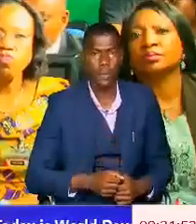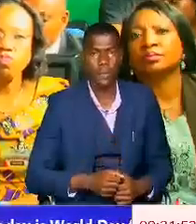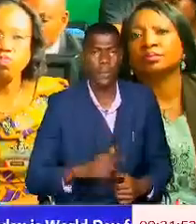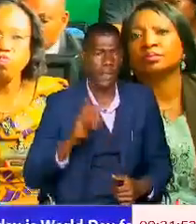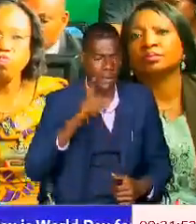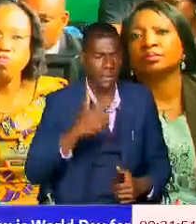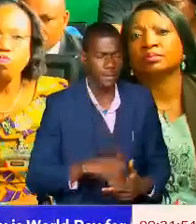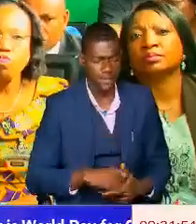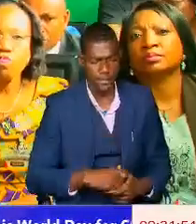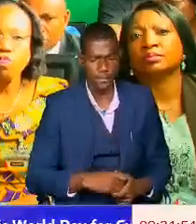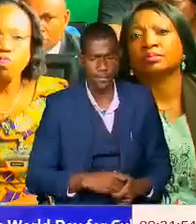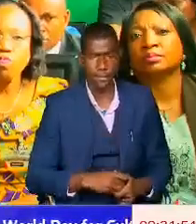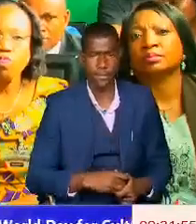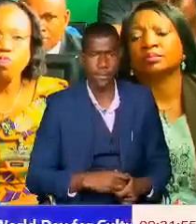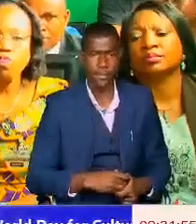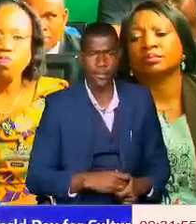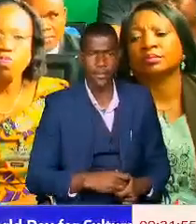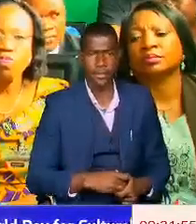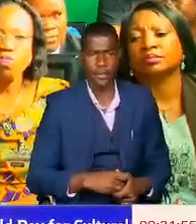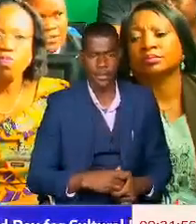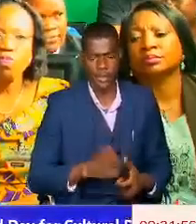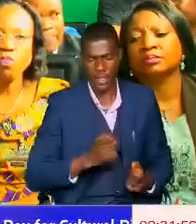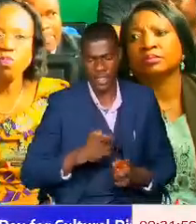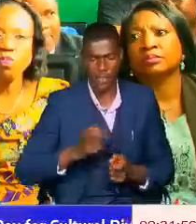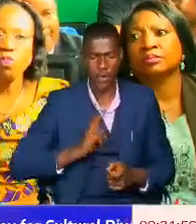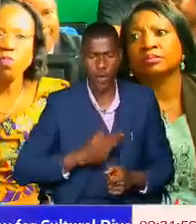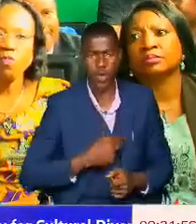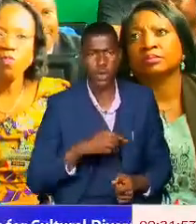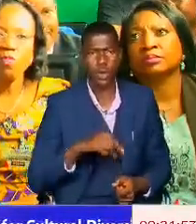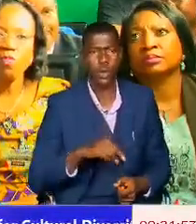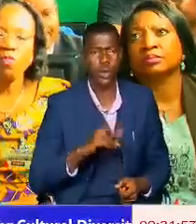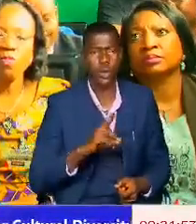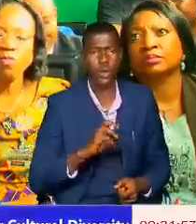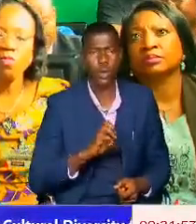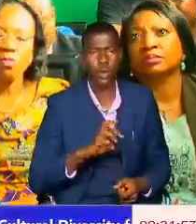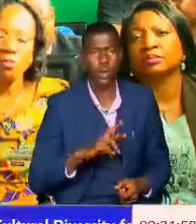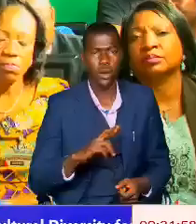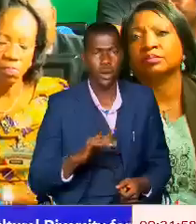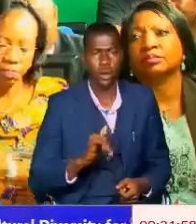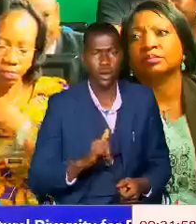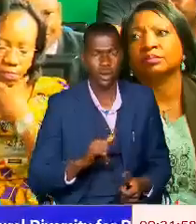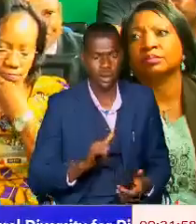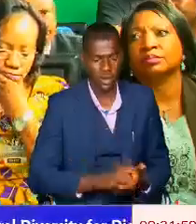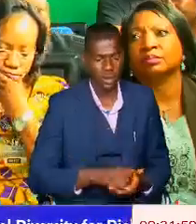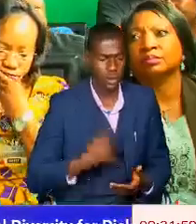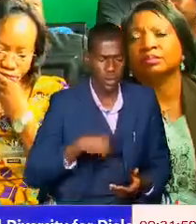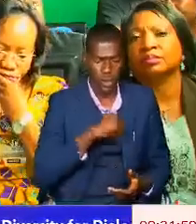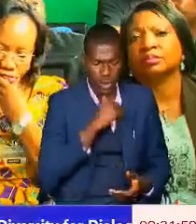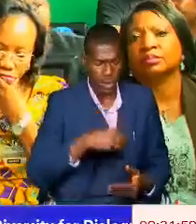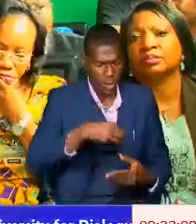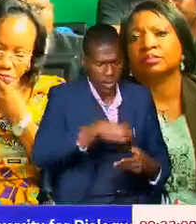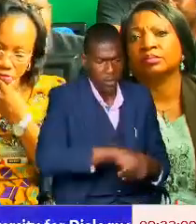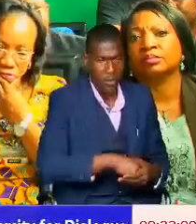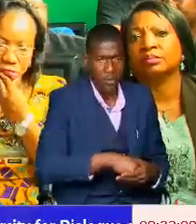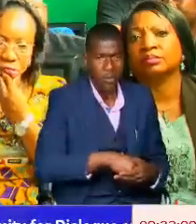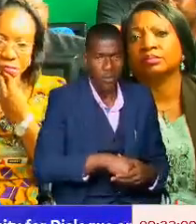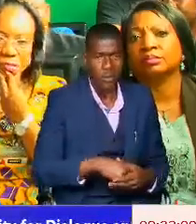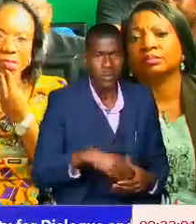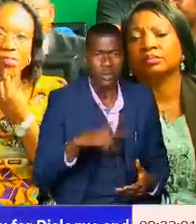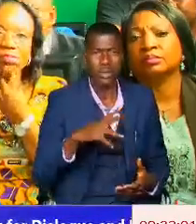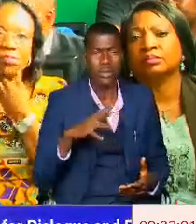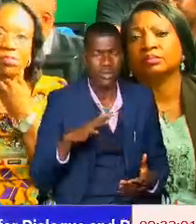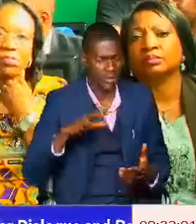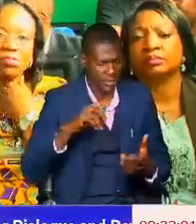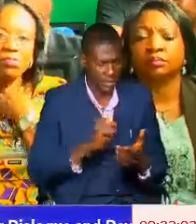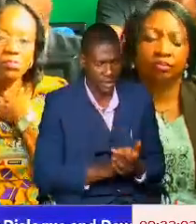later, they serve us a query that we failed to make entry of 35,000, that I should answer the query. I